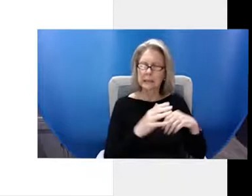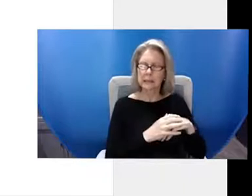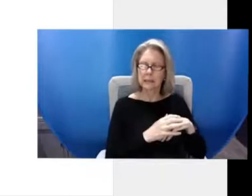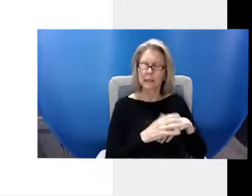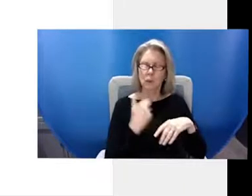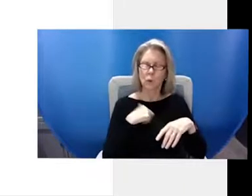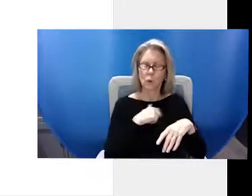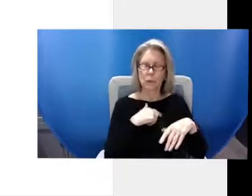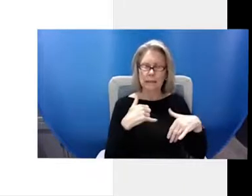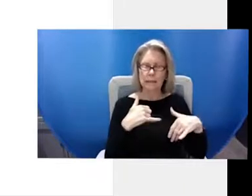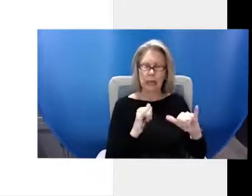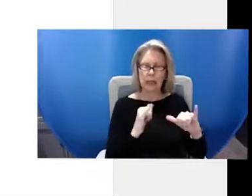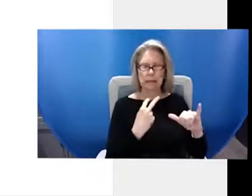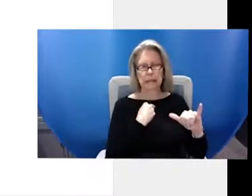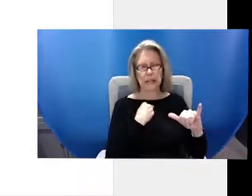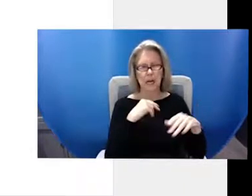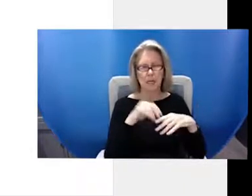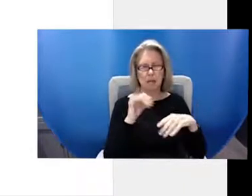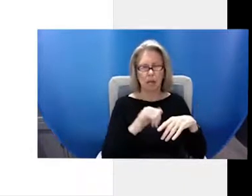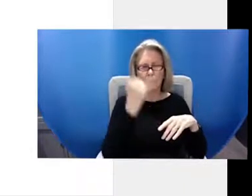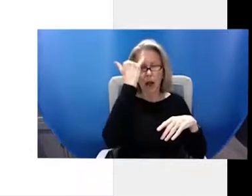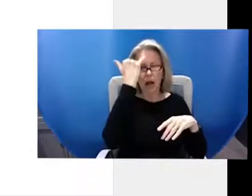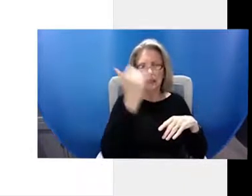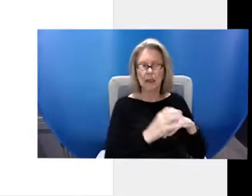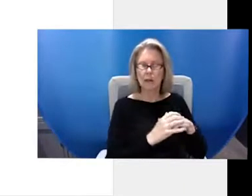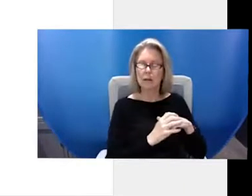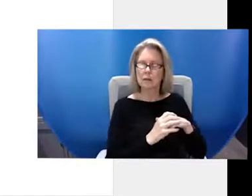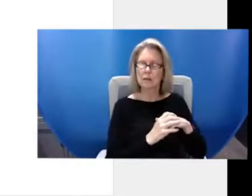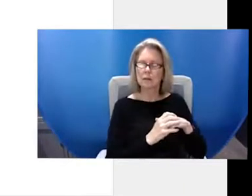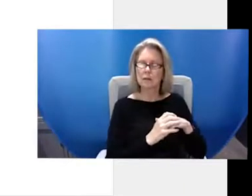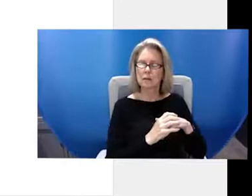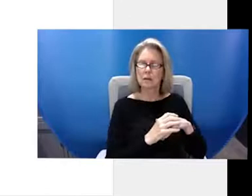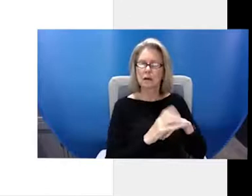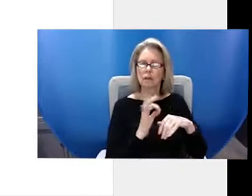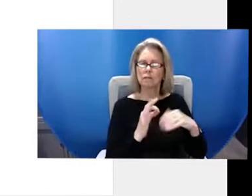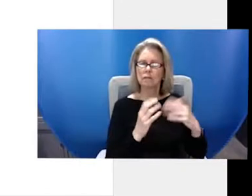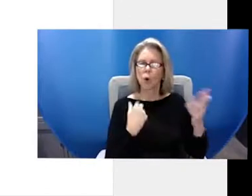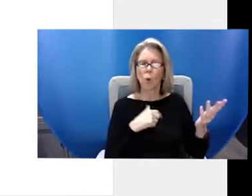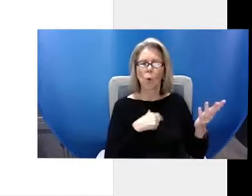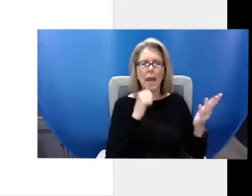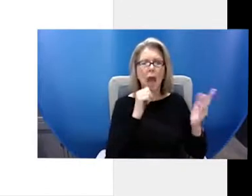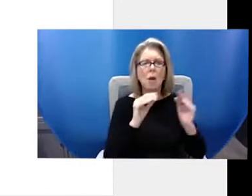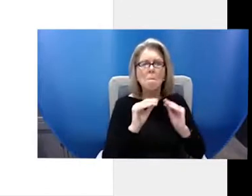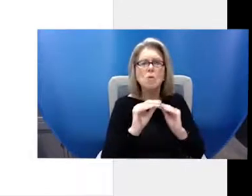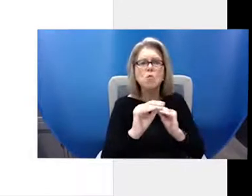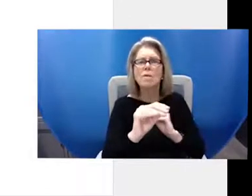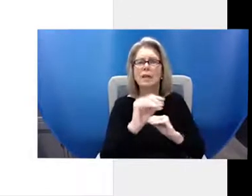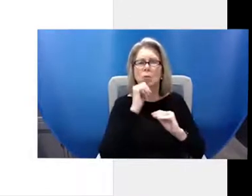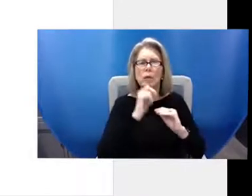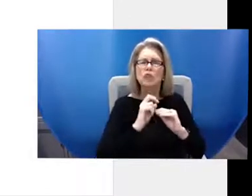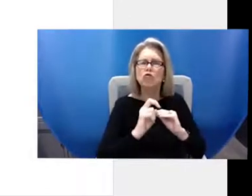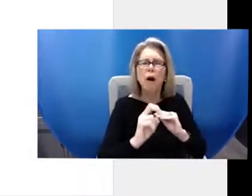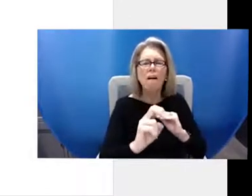the point that has been missed, that we are still looking, still stuck in this whole idea of, oh, we are not